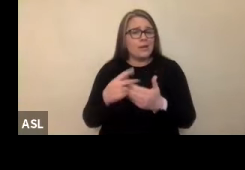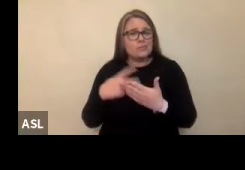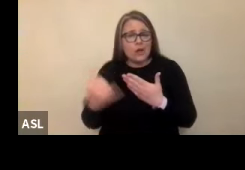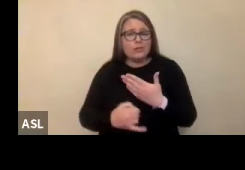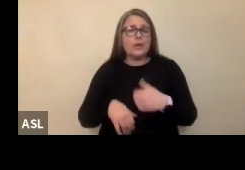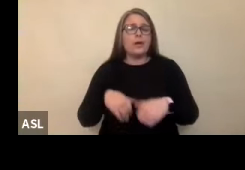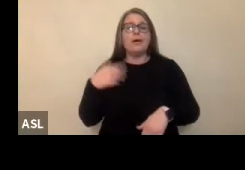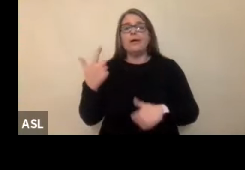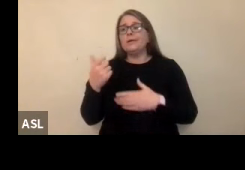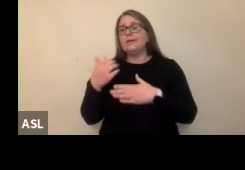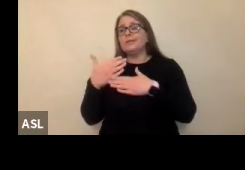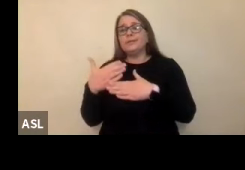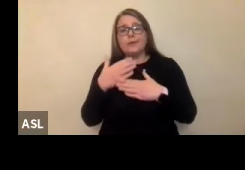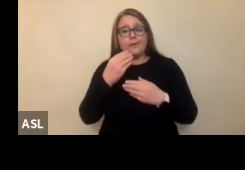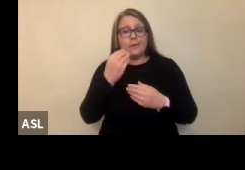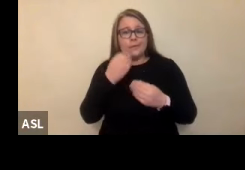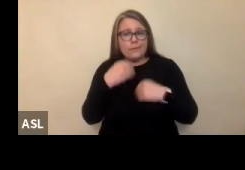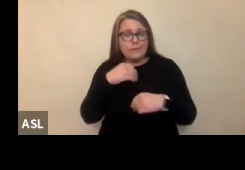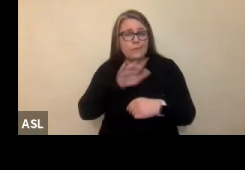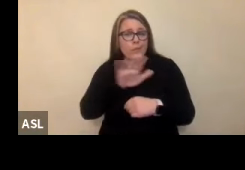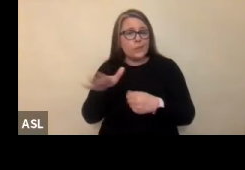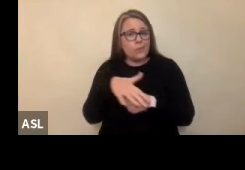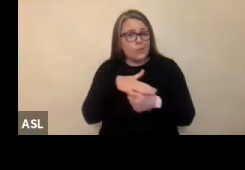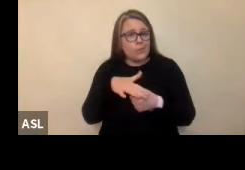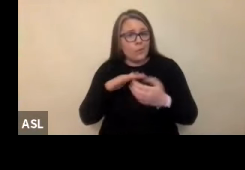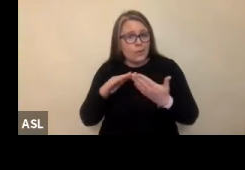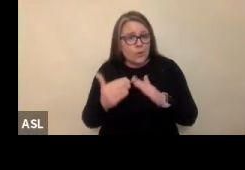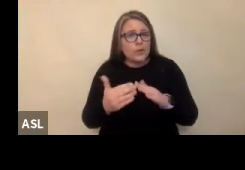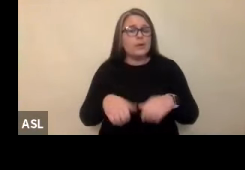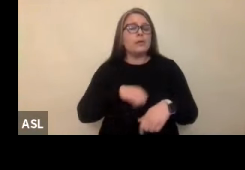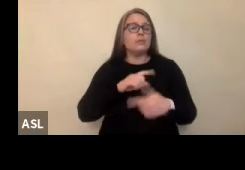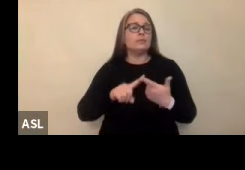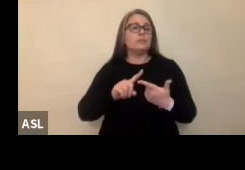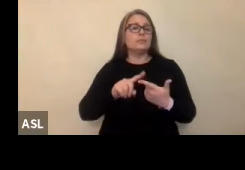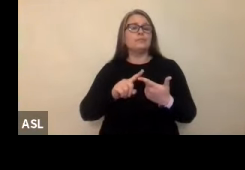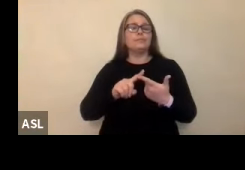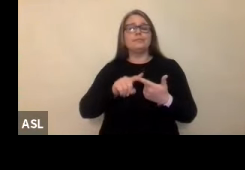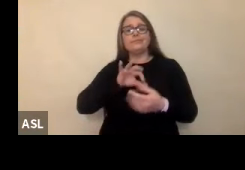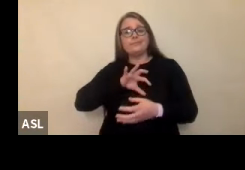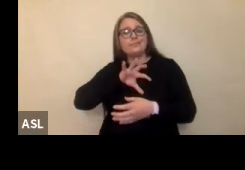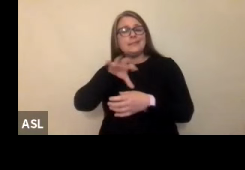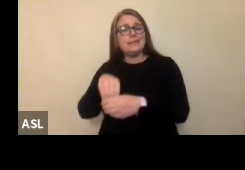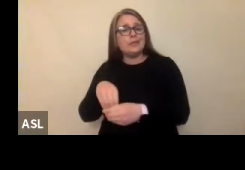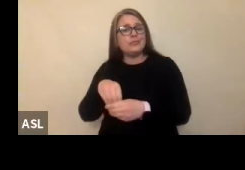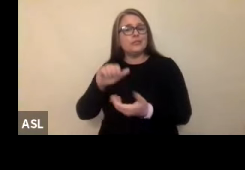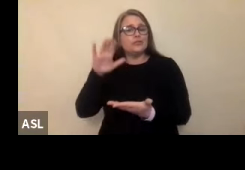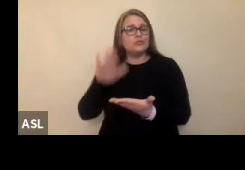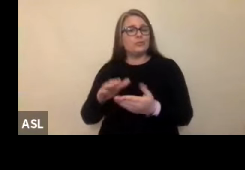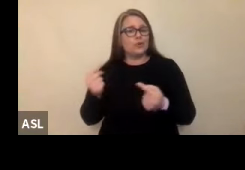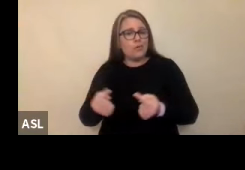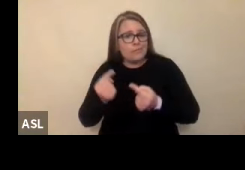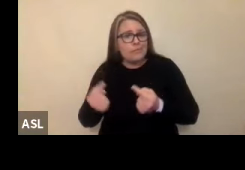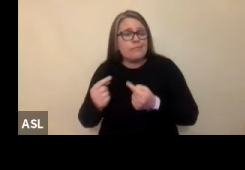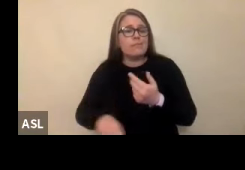sharing food in your local communities, or engaging in harm reduction efforts,